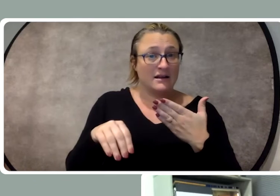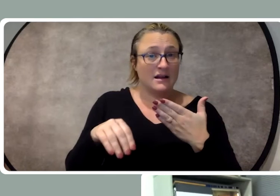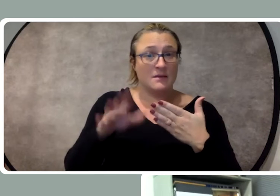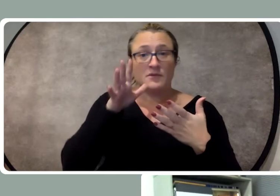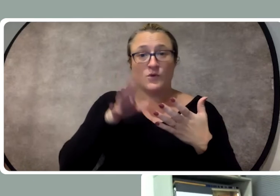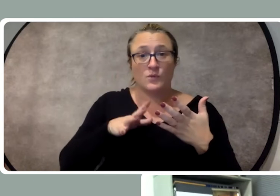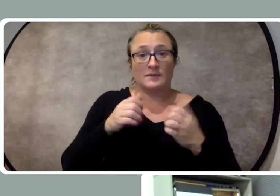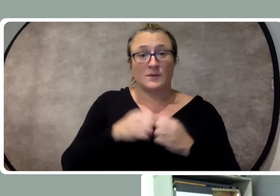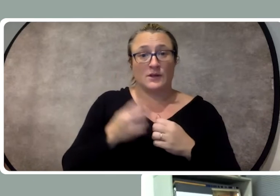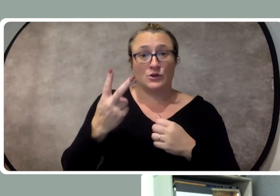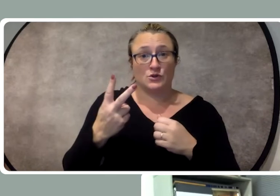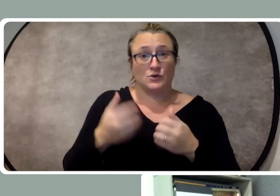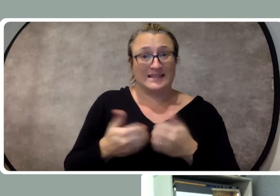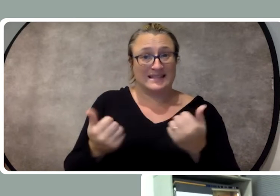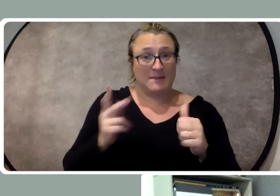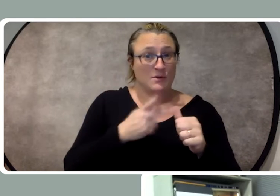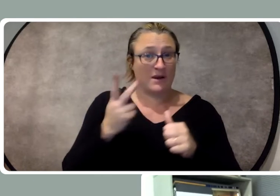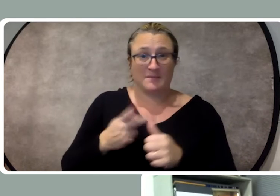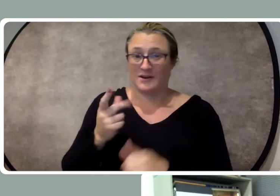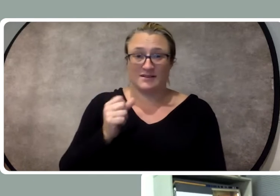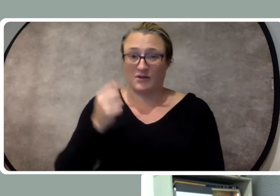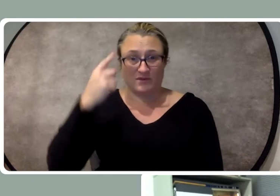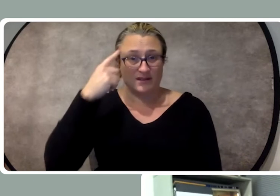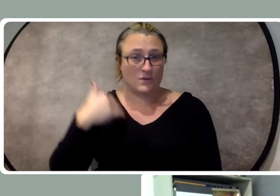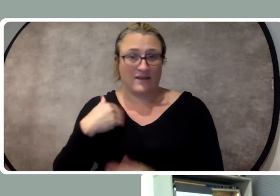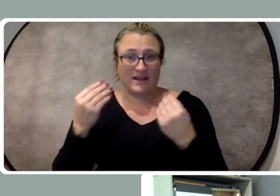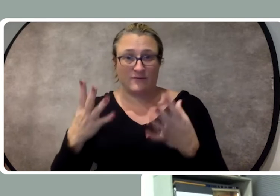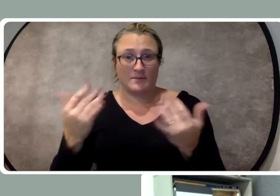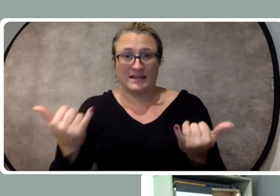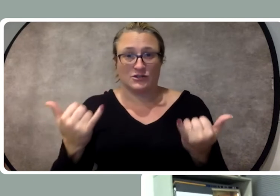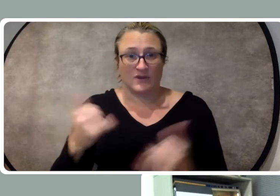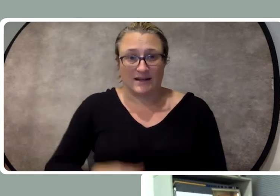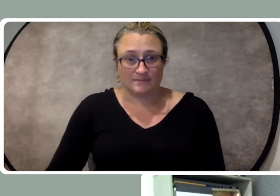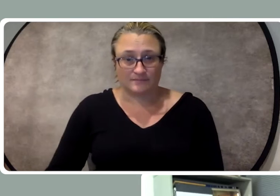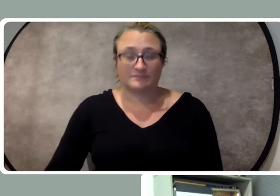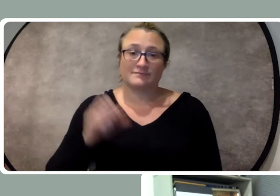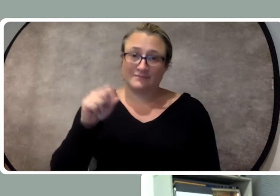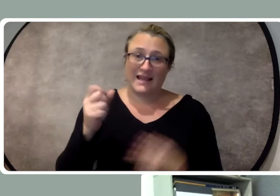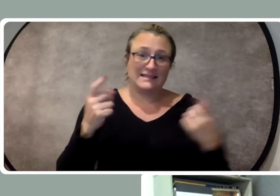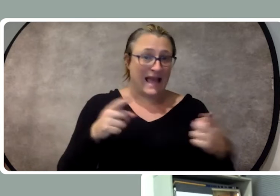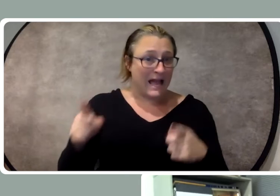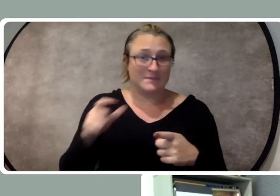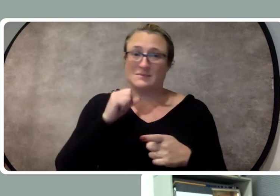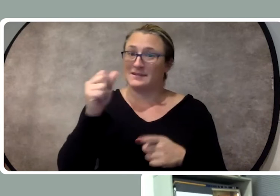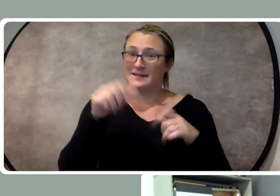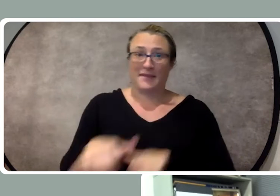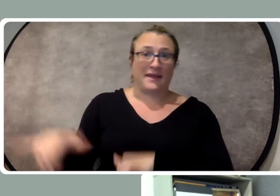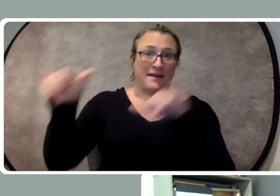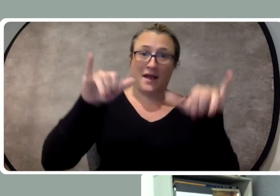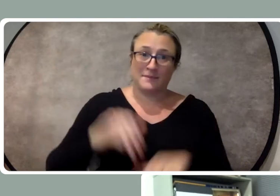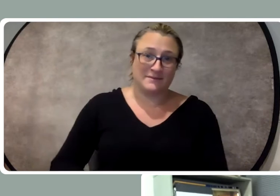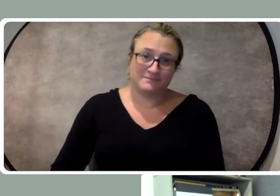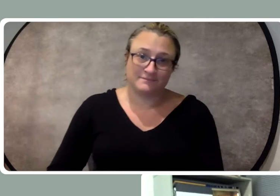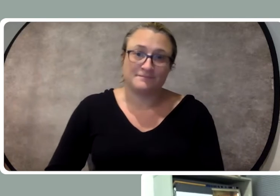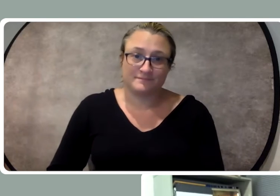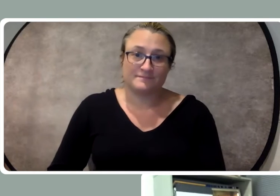separate primaries? I don't think we don't have that information, because even though it happens, it's not that common.